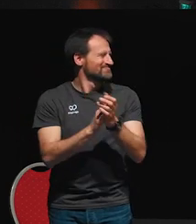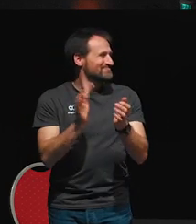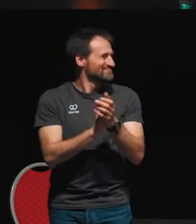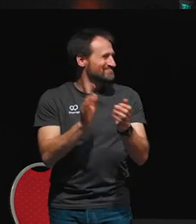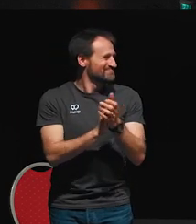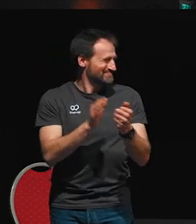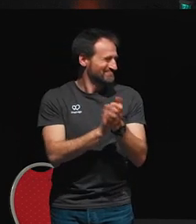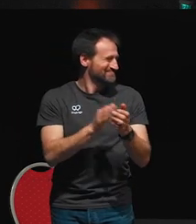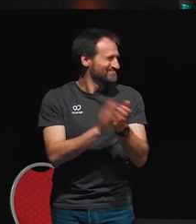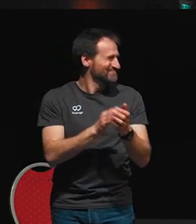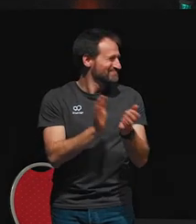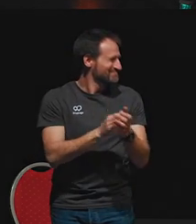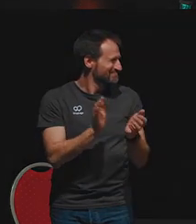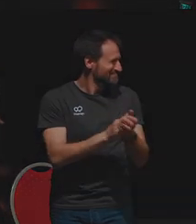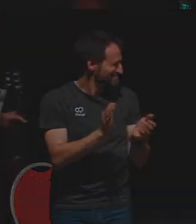Thank you.